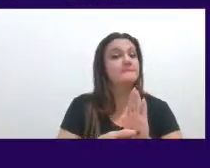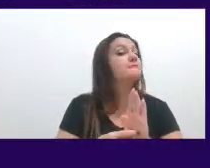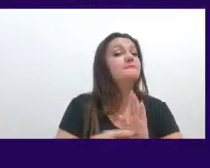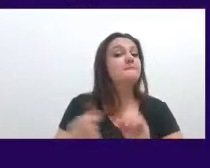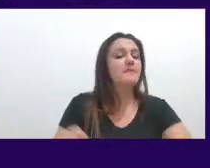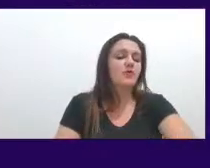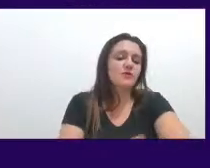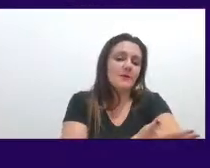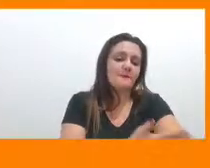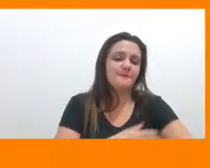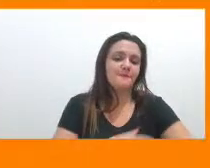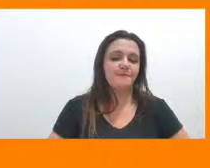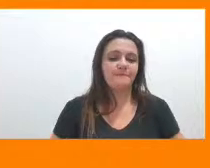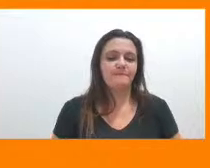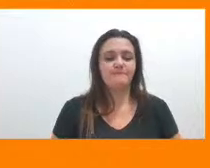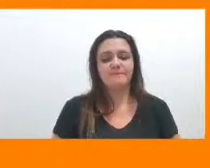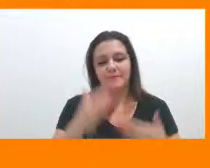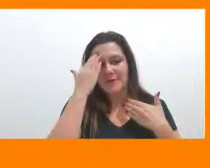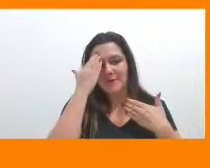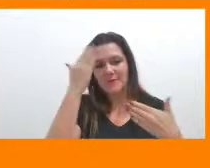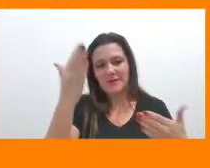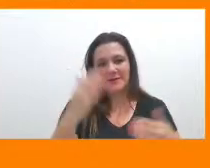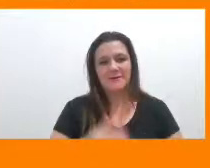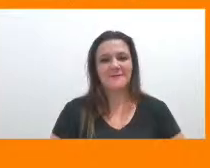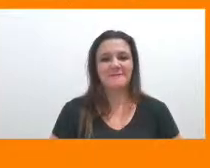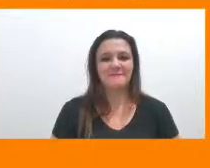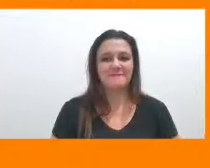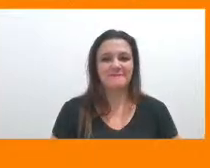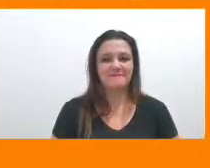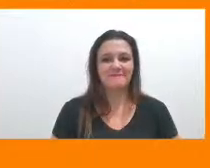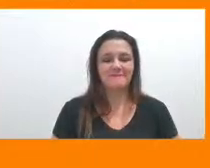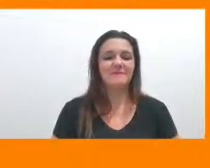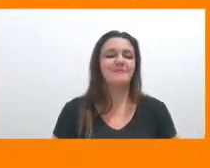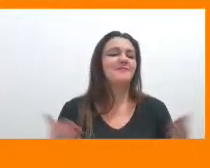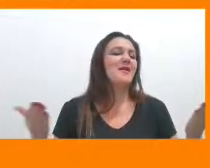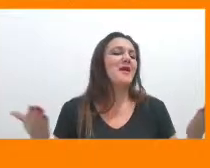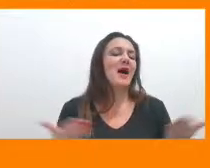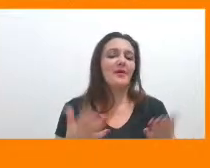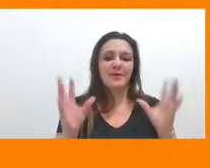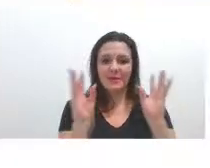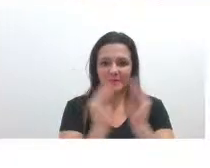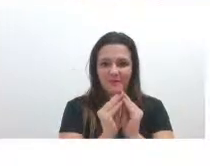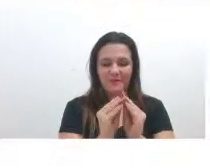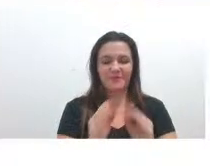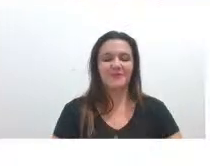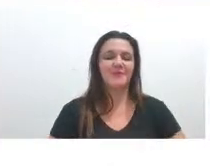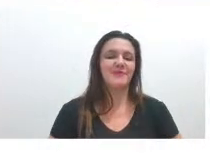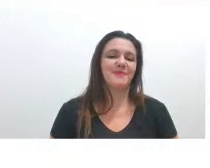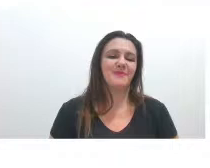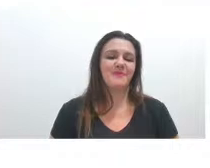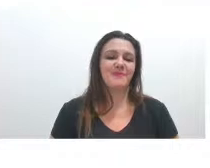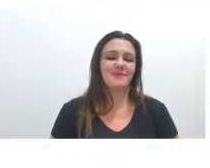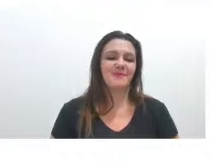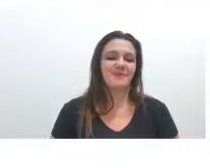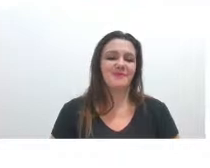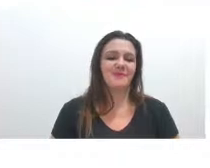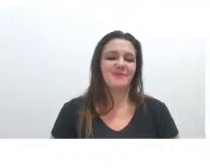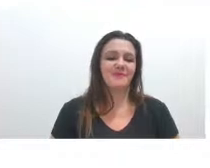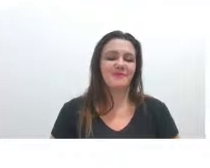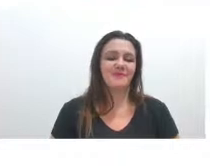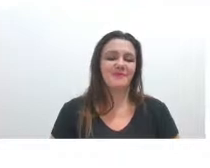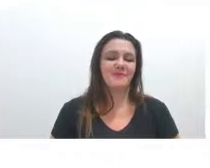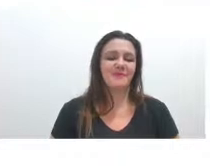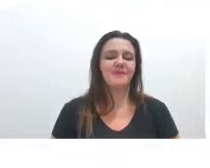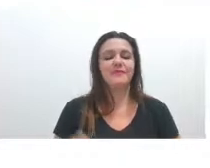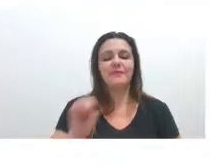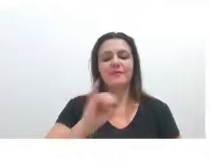Thank you, Ninaz. So now let's move on to the conclusion. So in July 2024, the